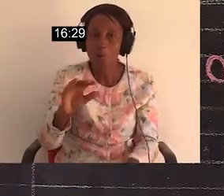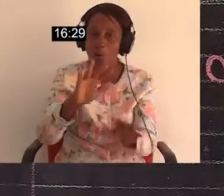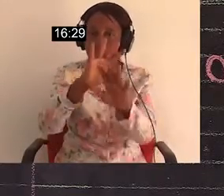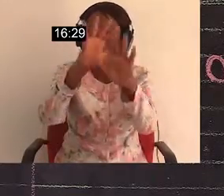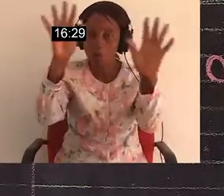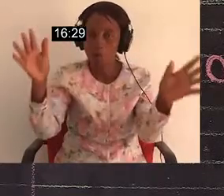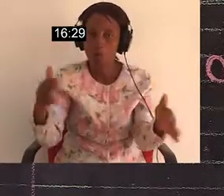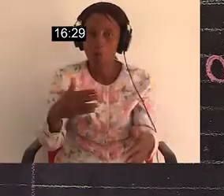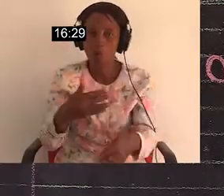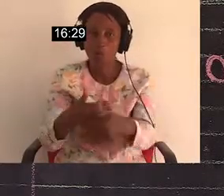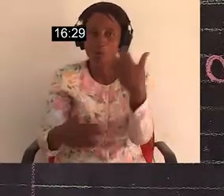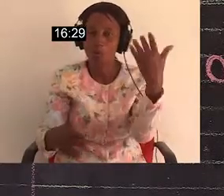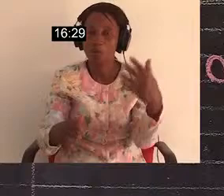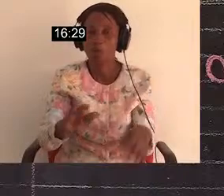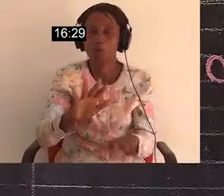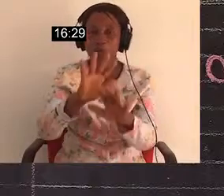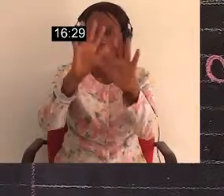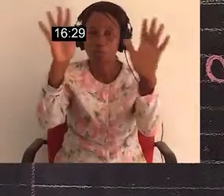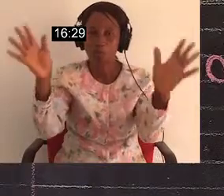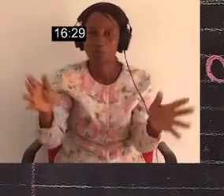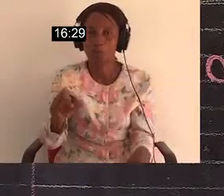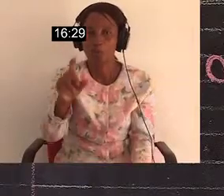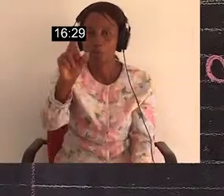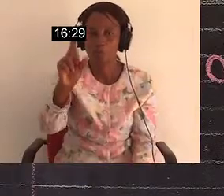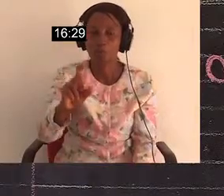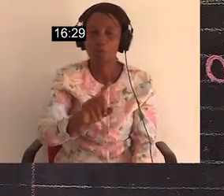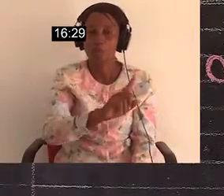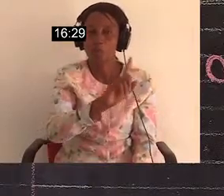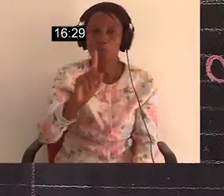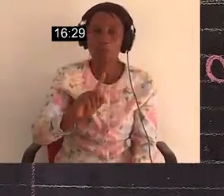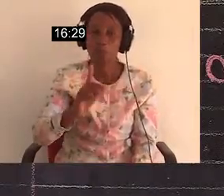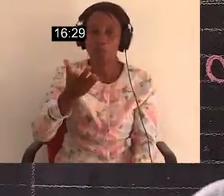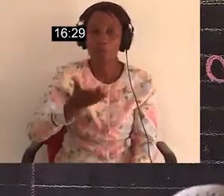in almost all the words we have.